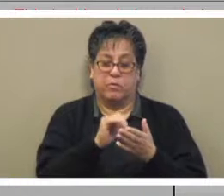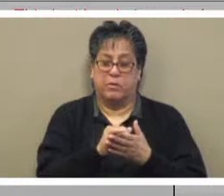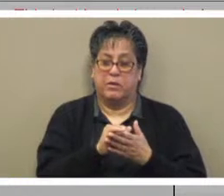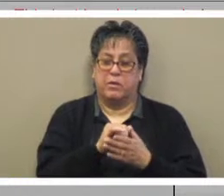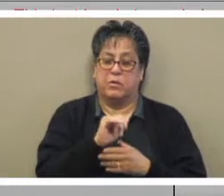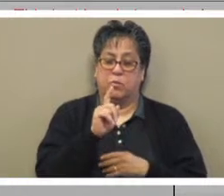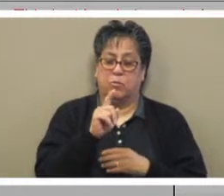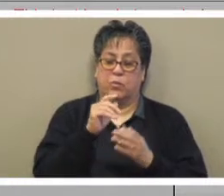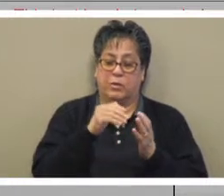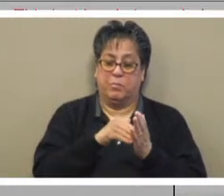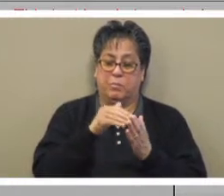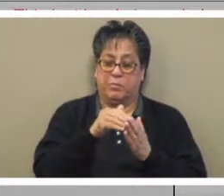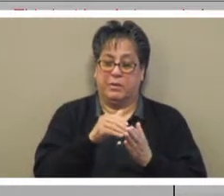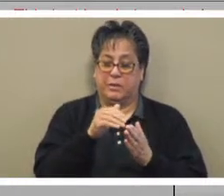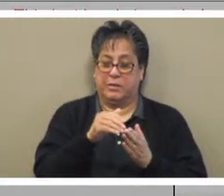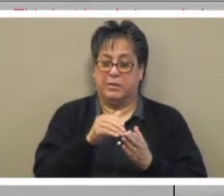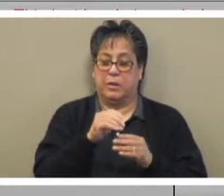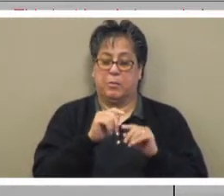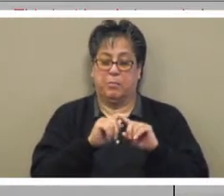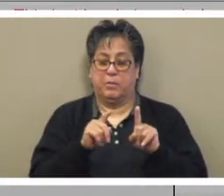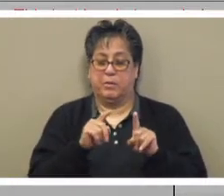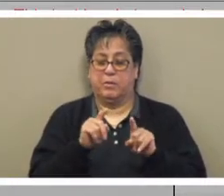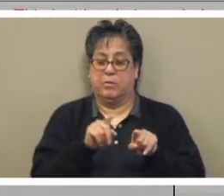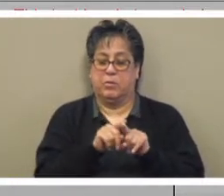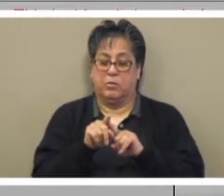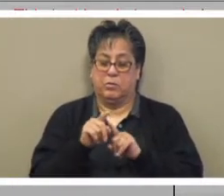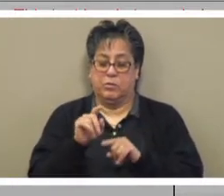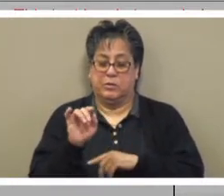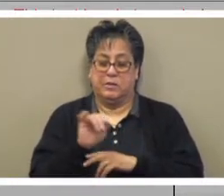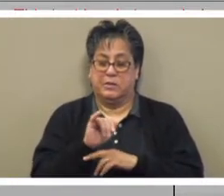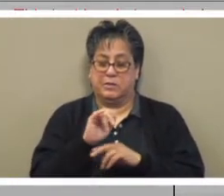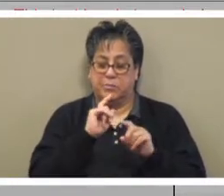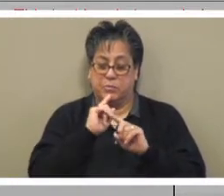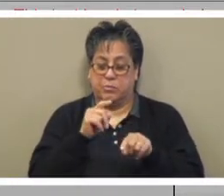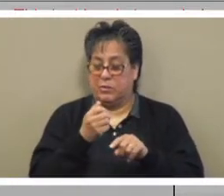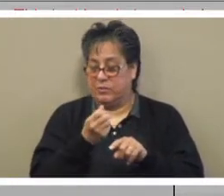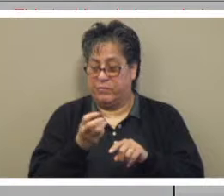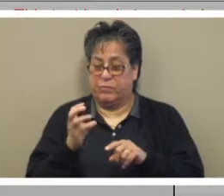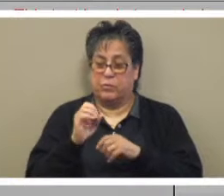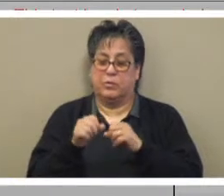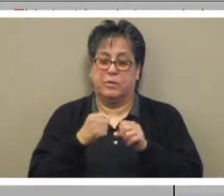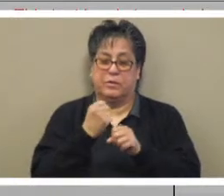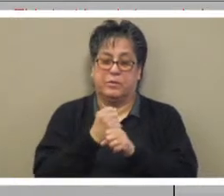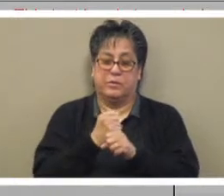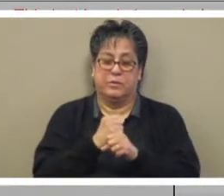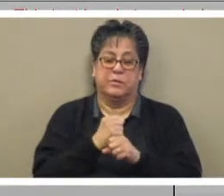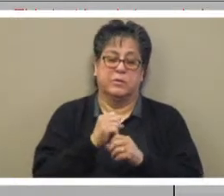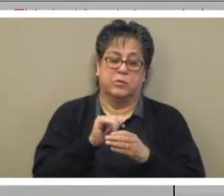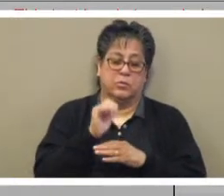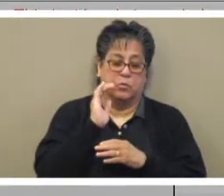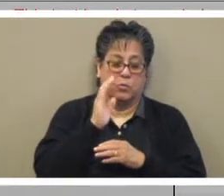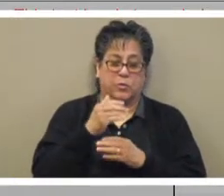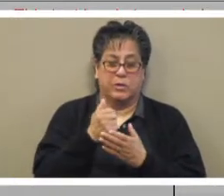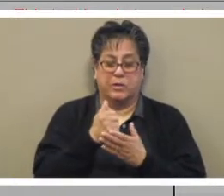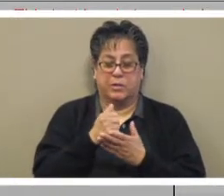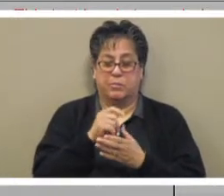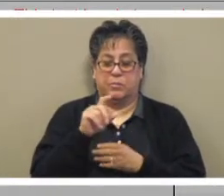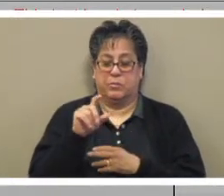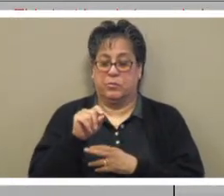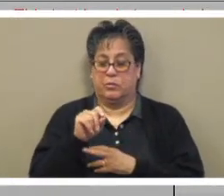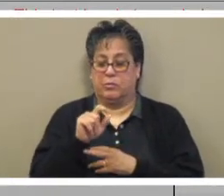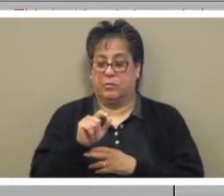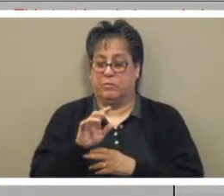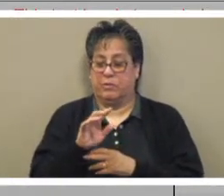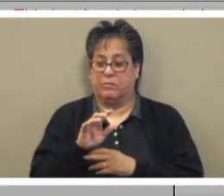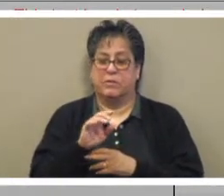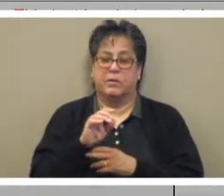$5.1 million. Not all in 1 year. We have that savings spread out over multiple years. But that, again, will help not only in the FY25, but in the future year